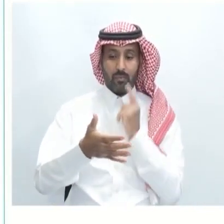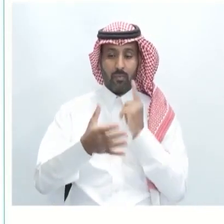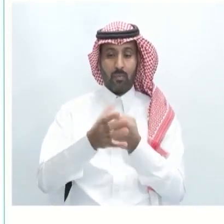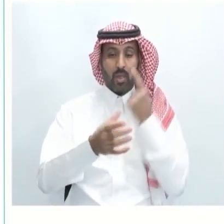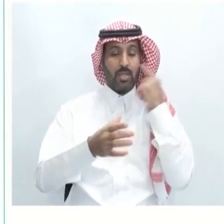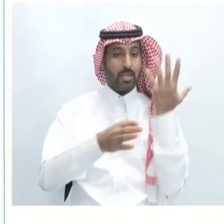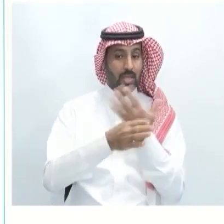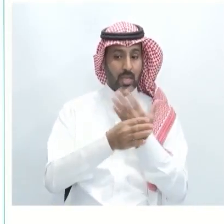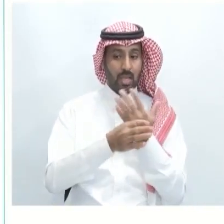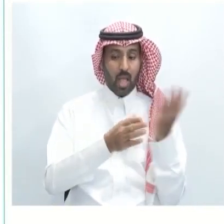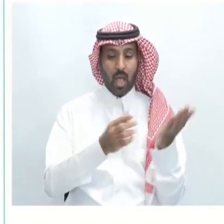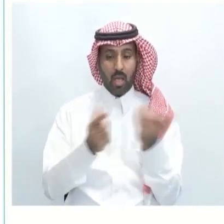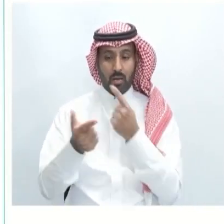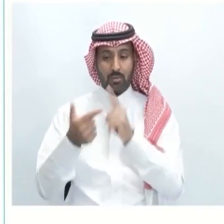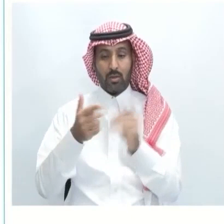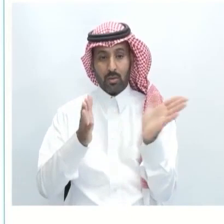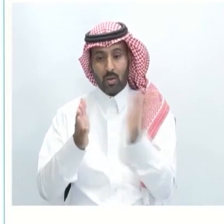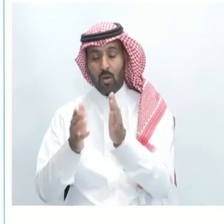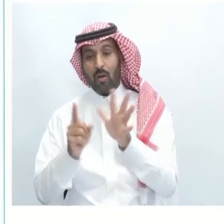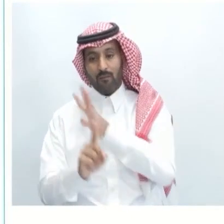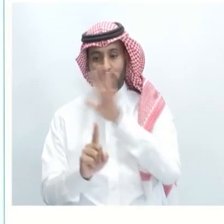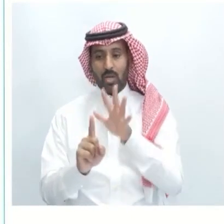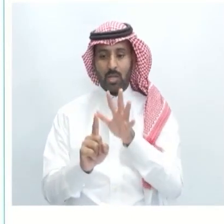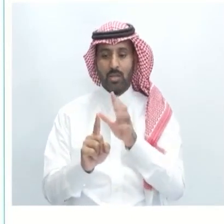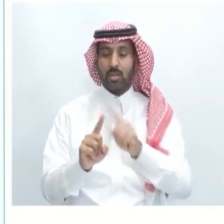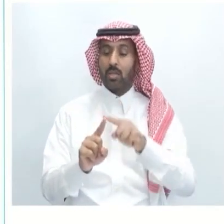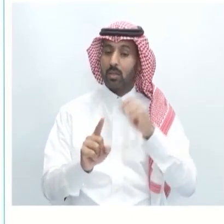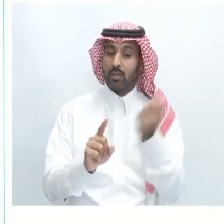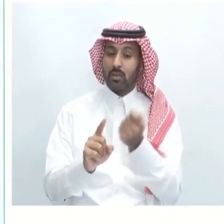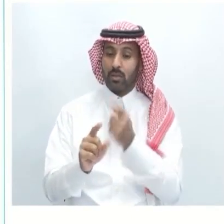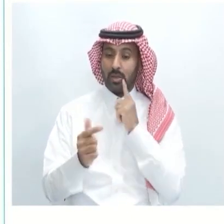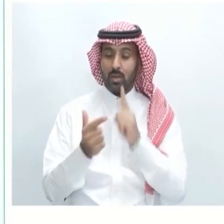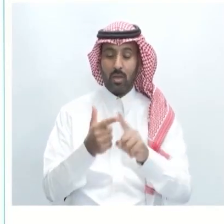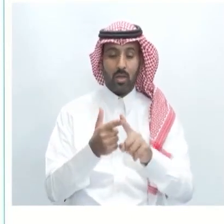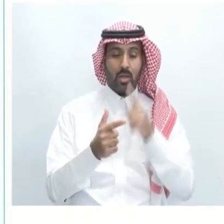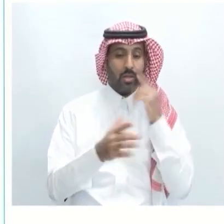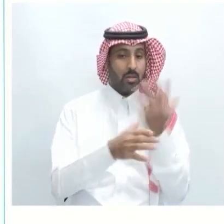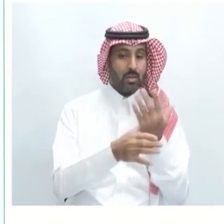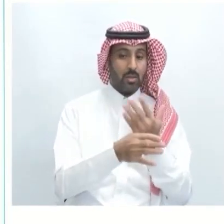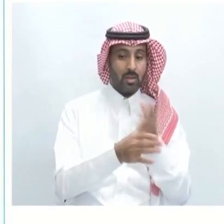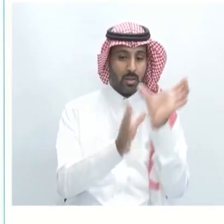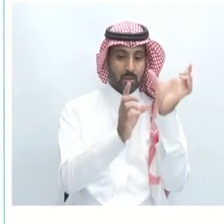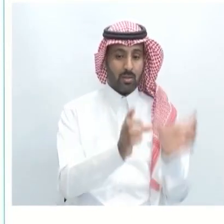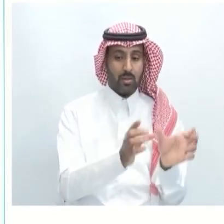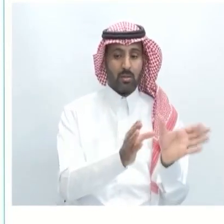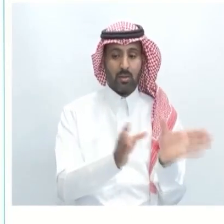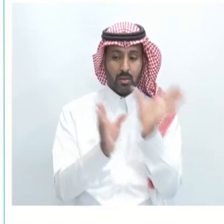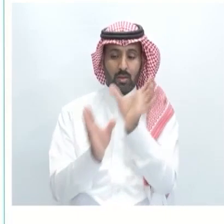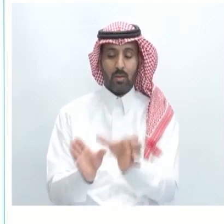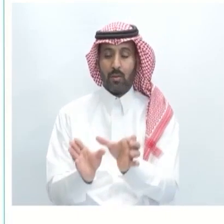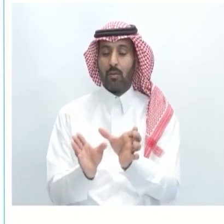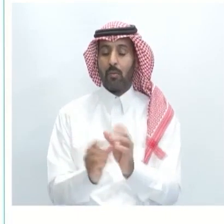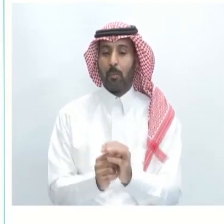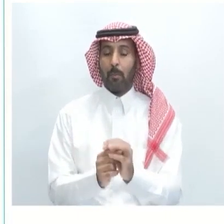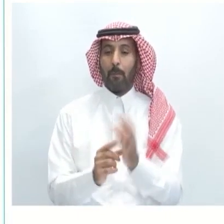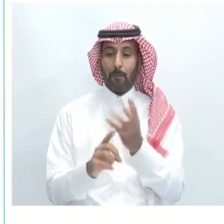is the cause and effect chart here. You can write the cause here and the effect here, or let's say the